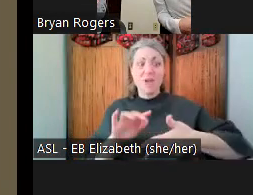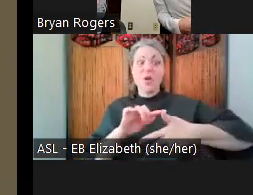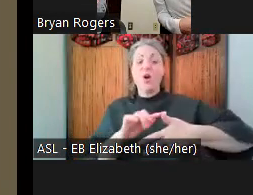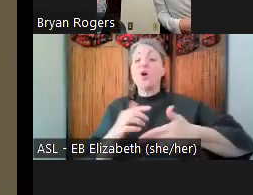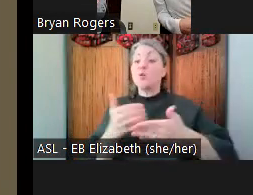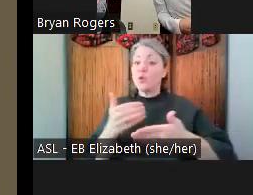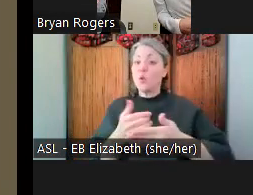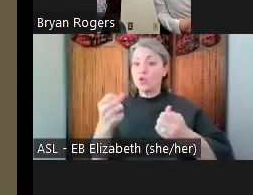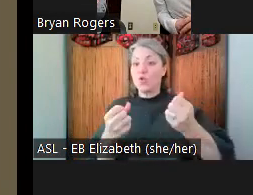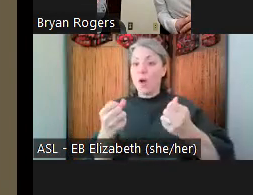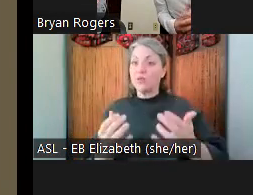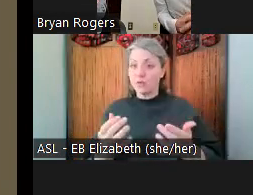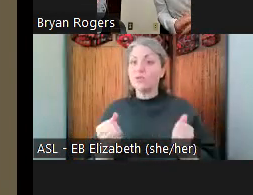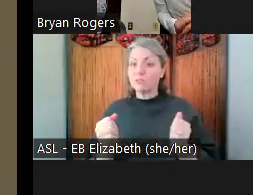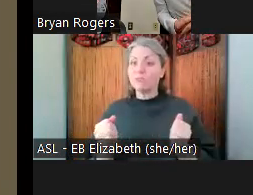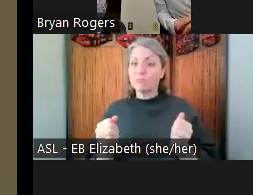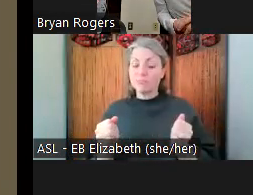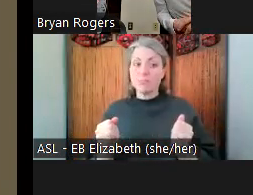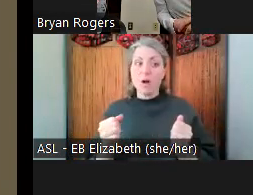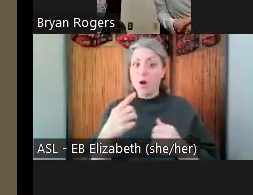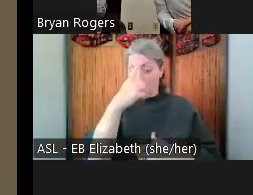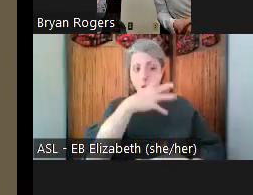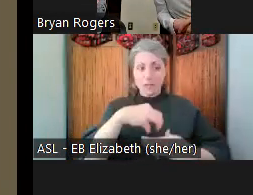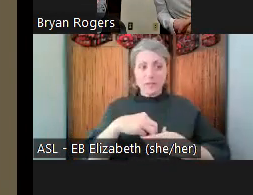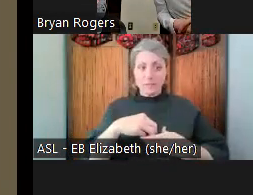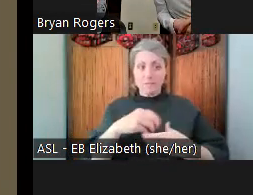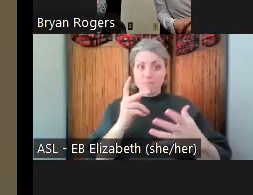again, so when we're talking about the autism population there,